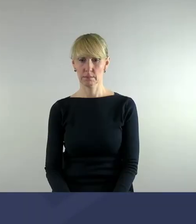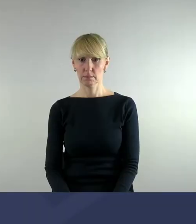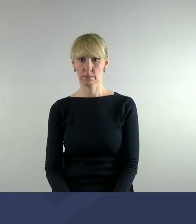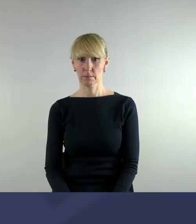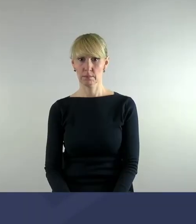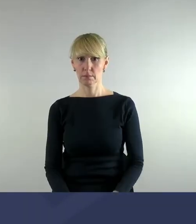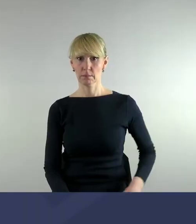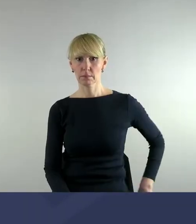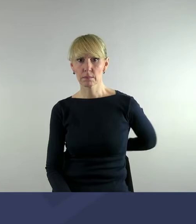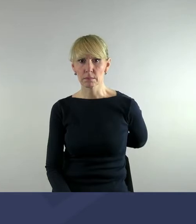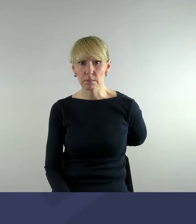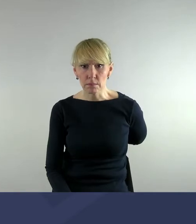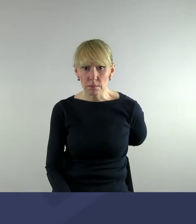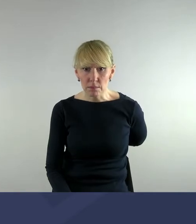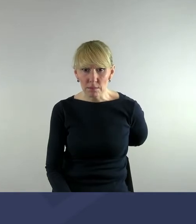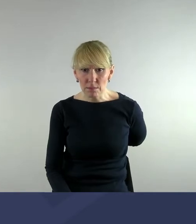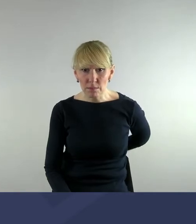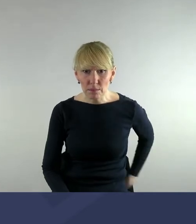Dzień dobry, witam.